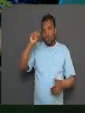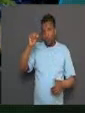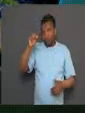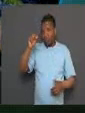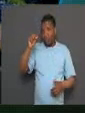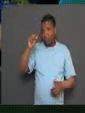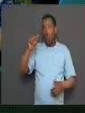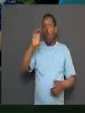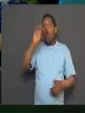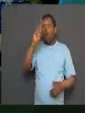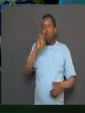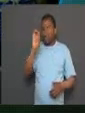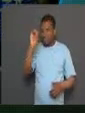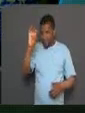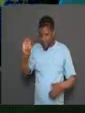ozone,